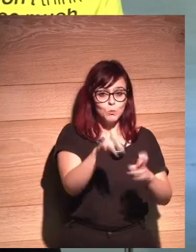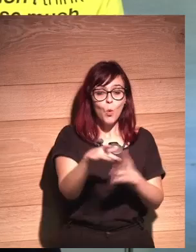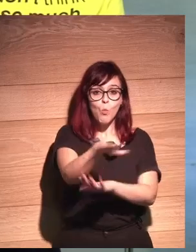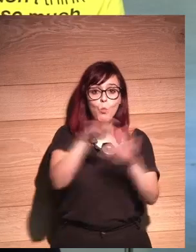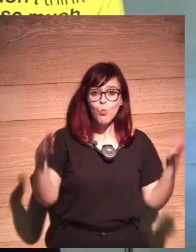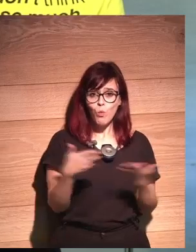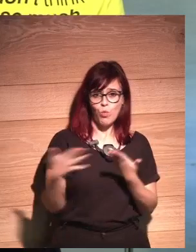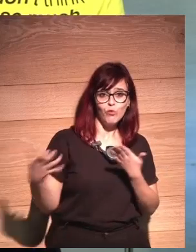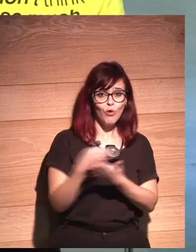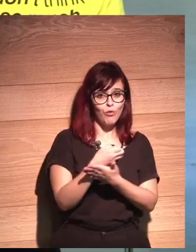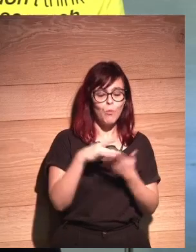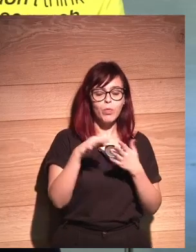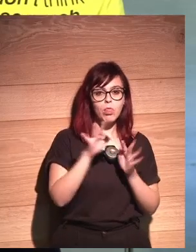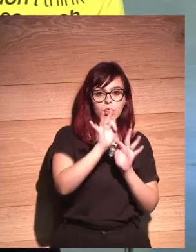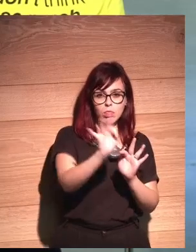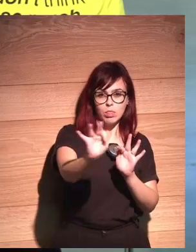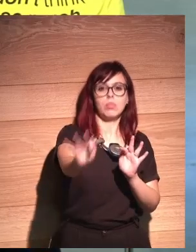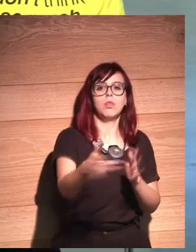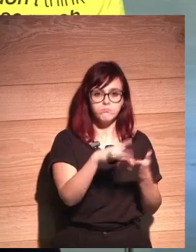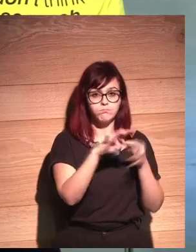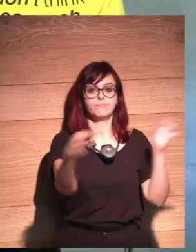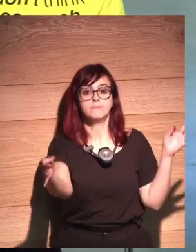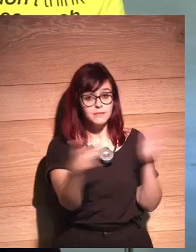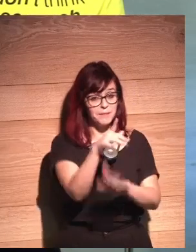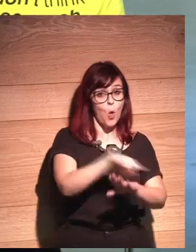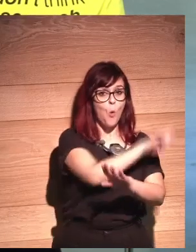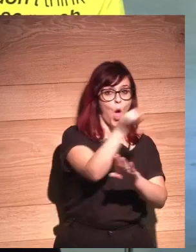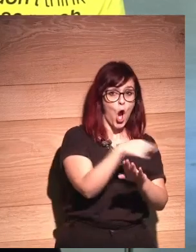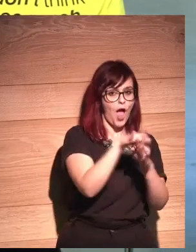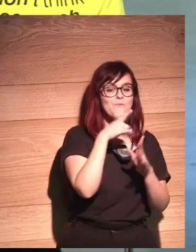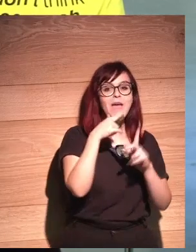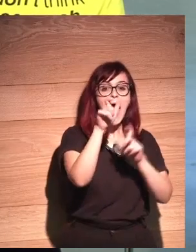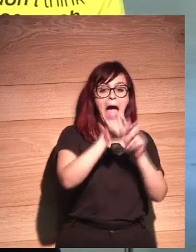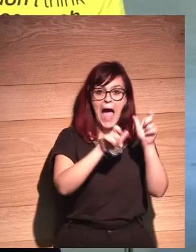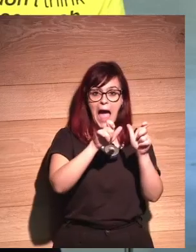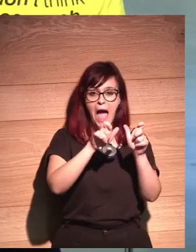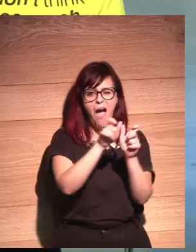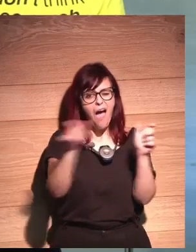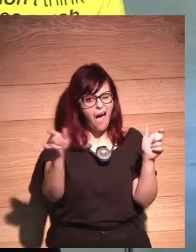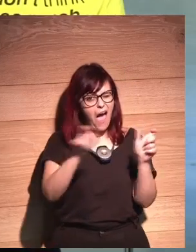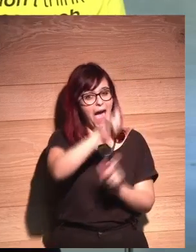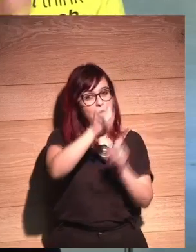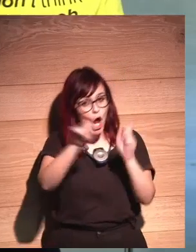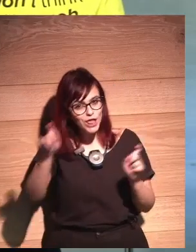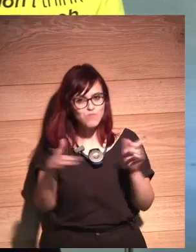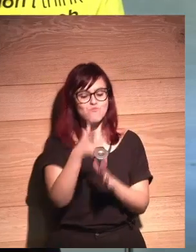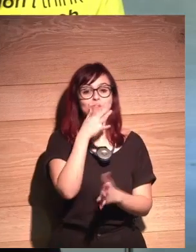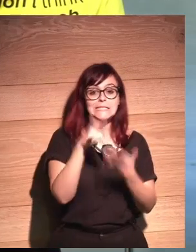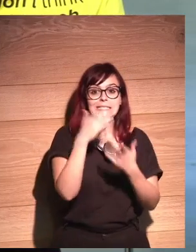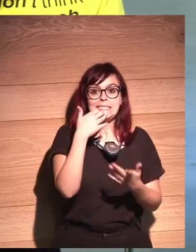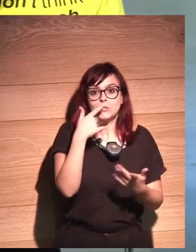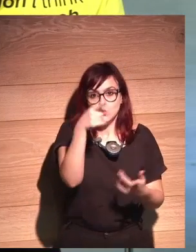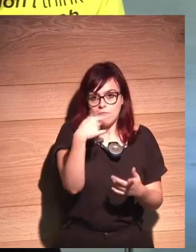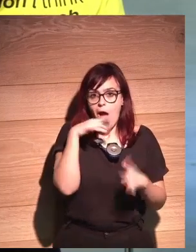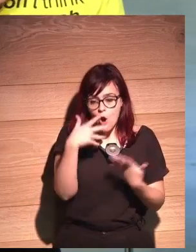accomplish these goals in every country and in the world, we can correlate them. So a different thing is that every hour there's an algorithm that, for example, if you are having